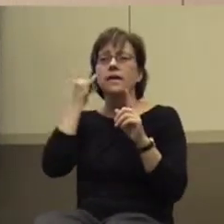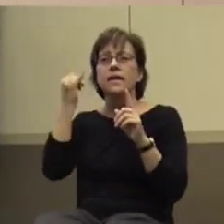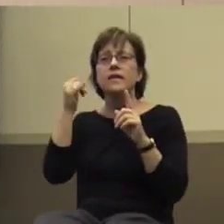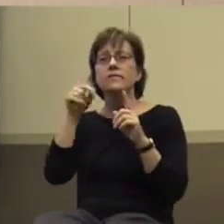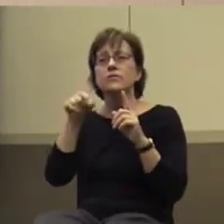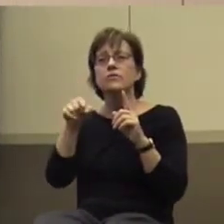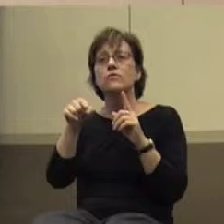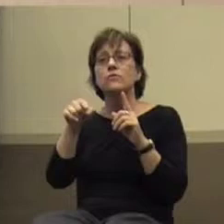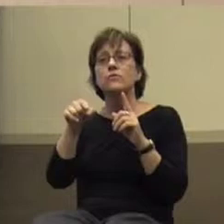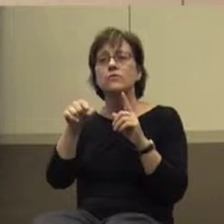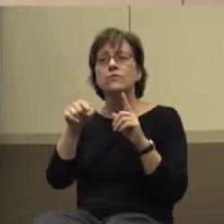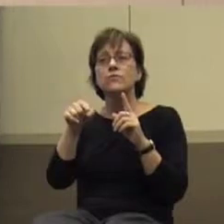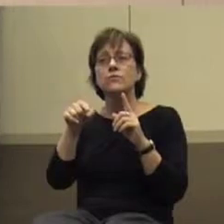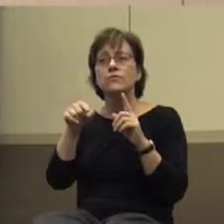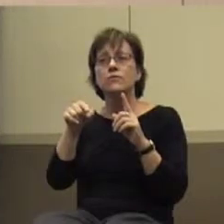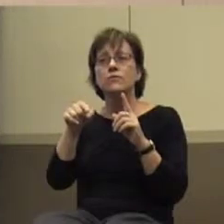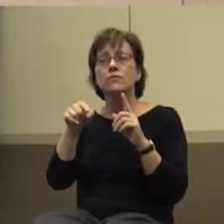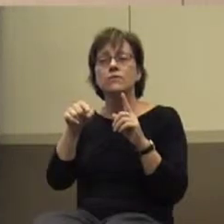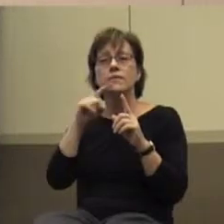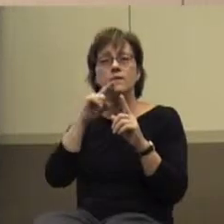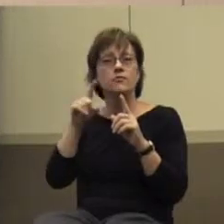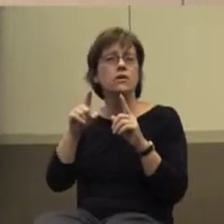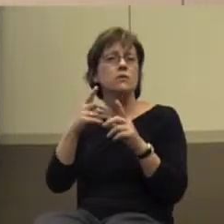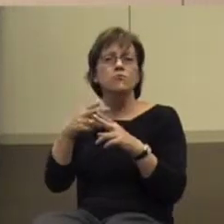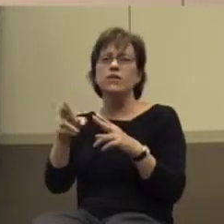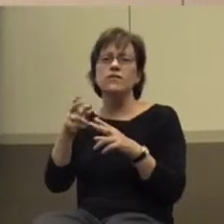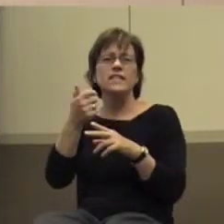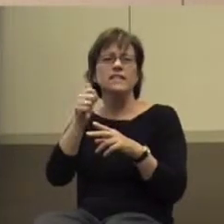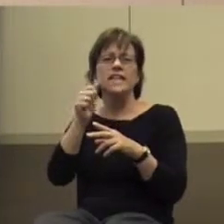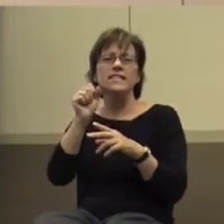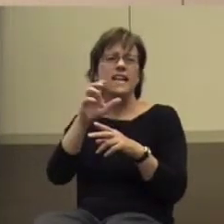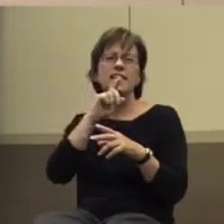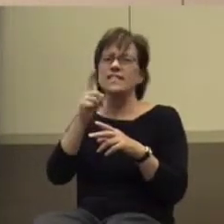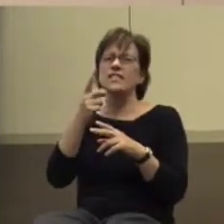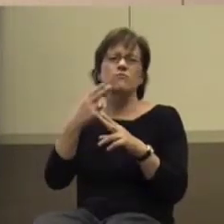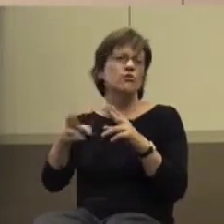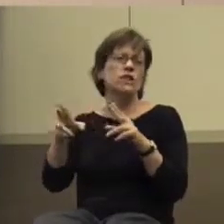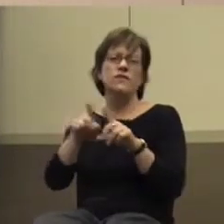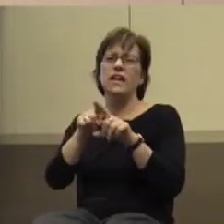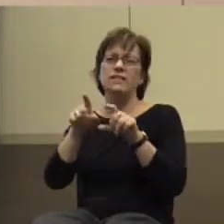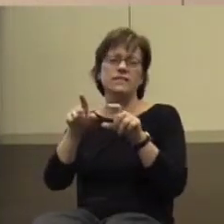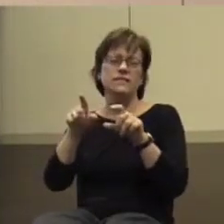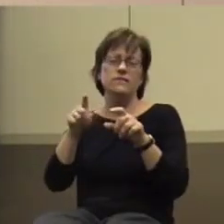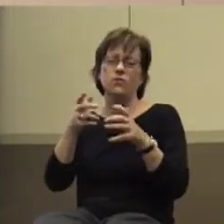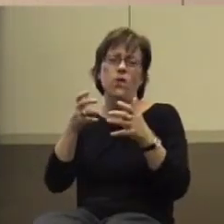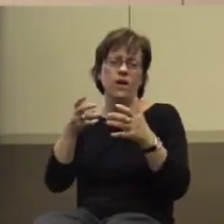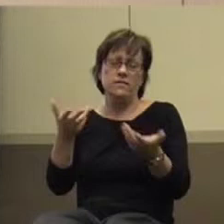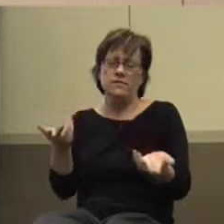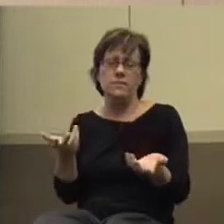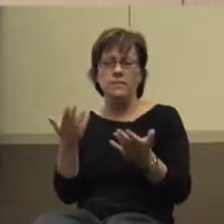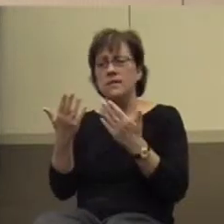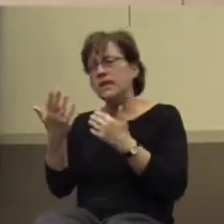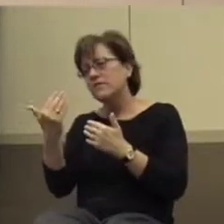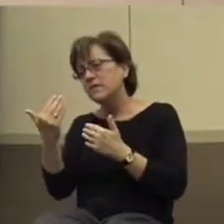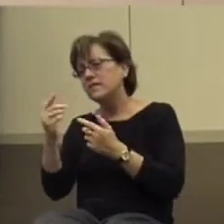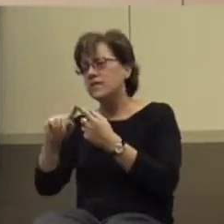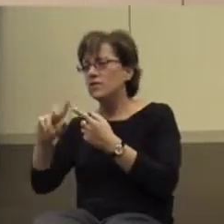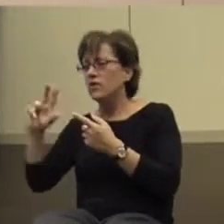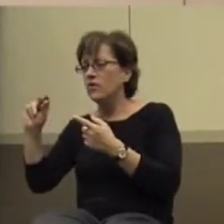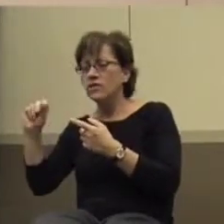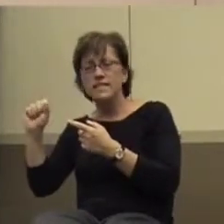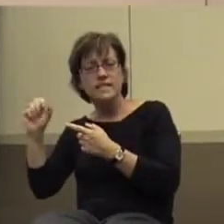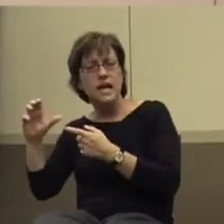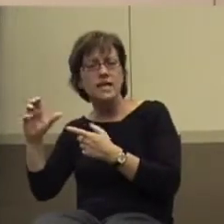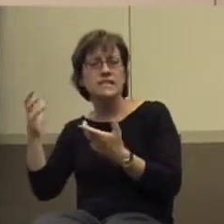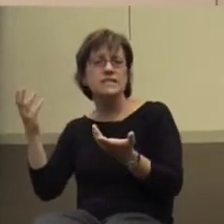you know, as far as collecting data. But if you make it 15 seconds or 30 seconds, then you'd want to